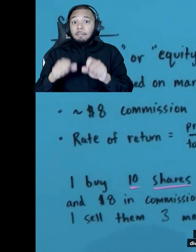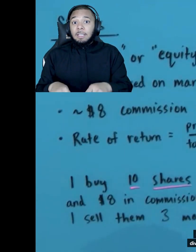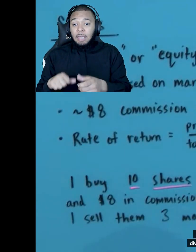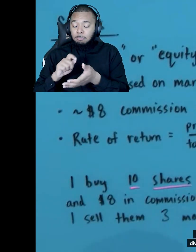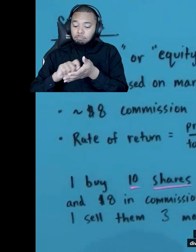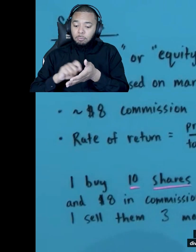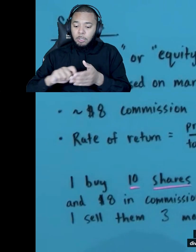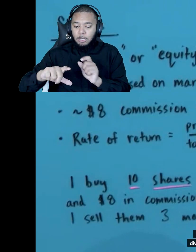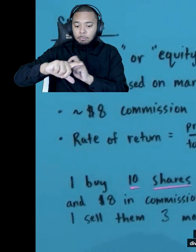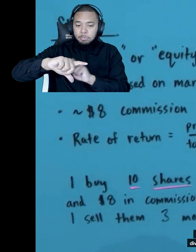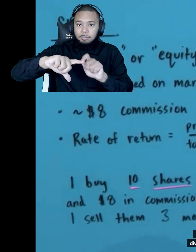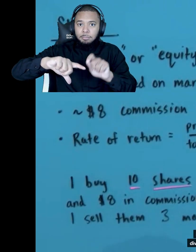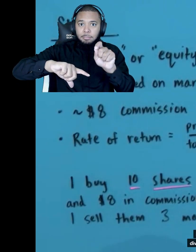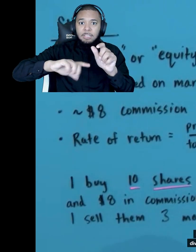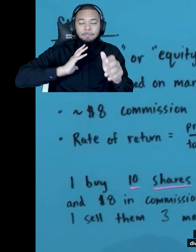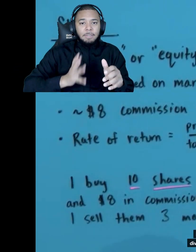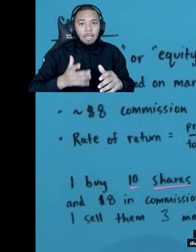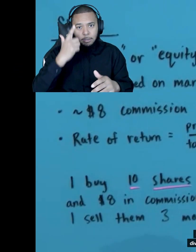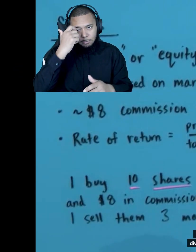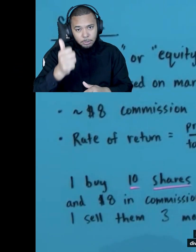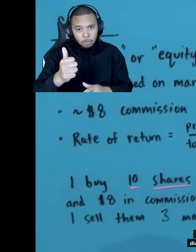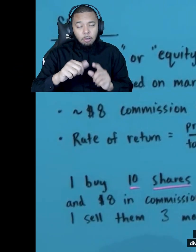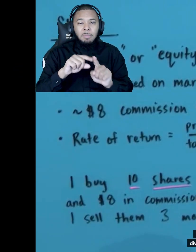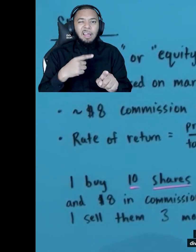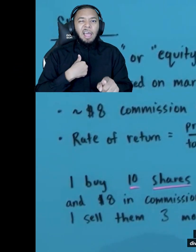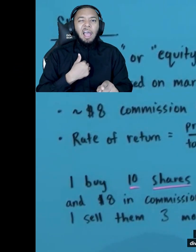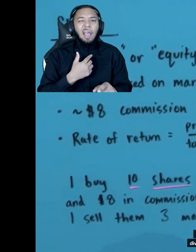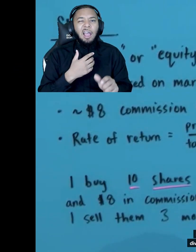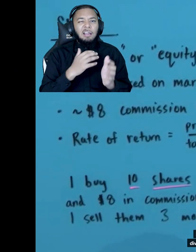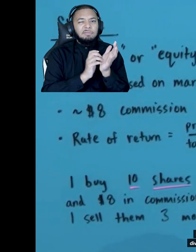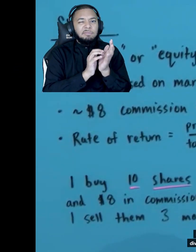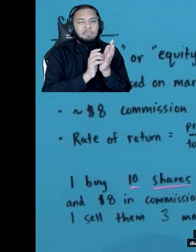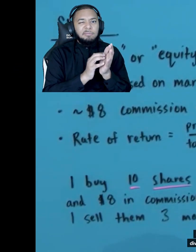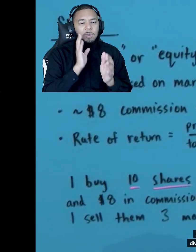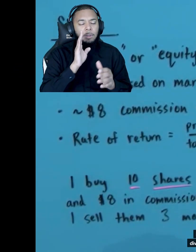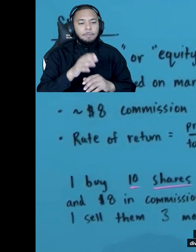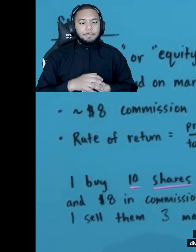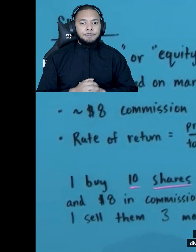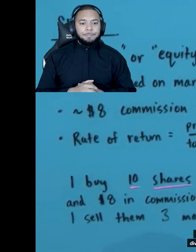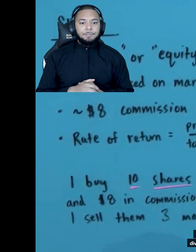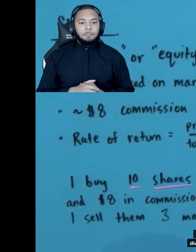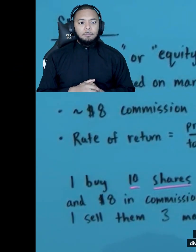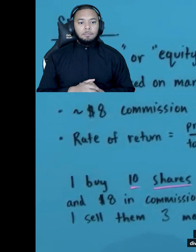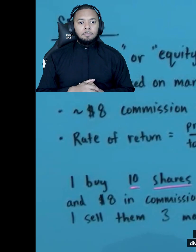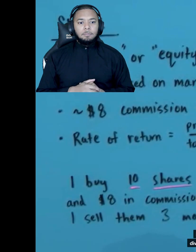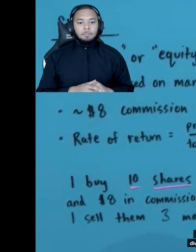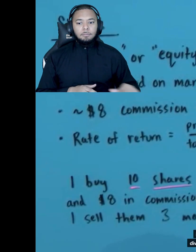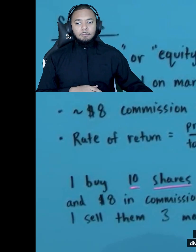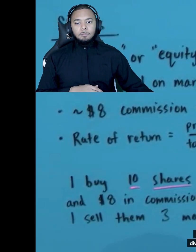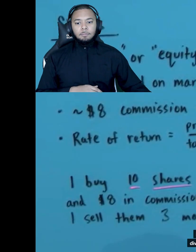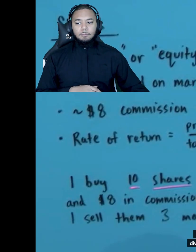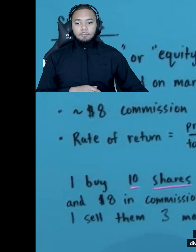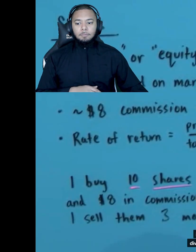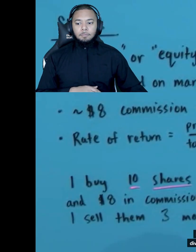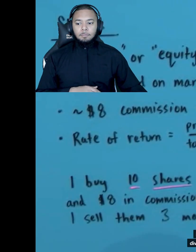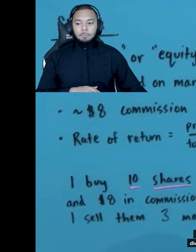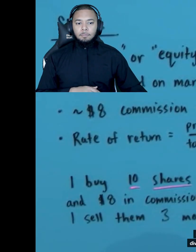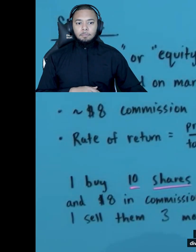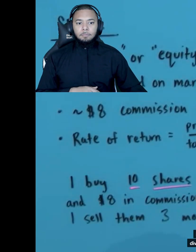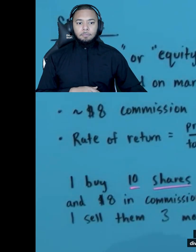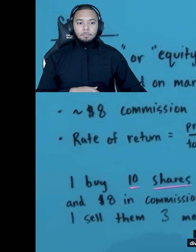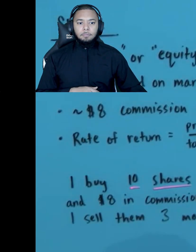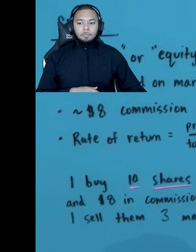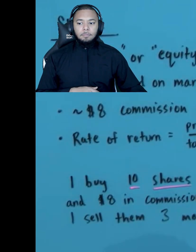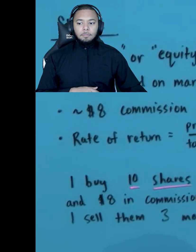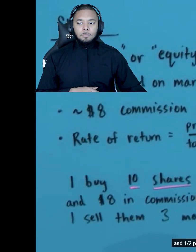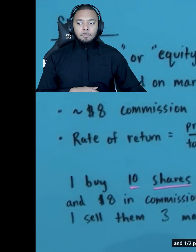please. Okay, so 92 divided by 408. Okay, so that's